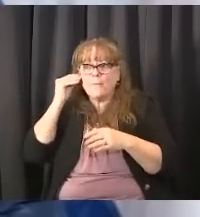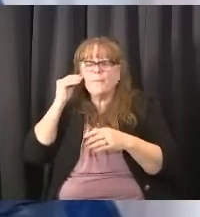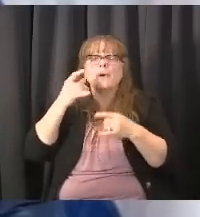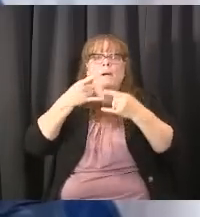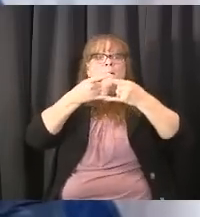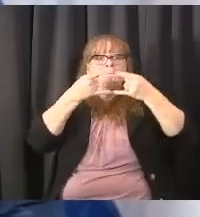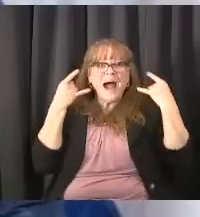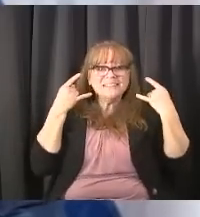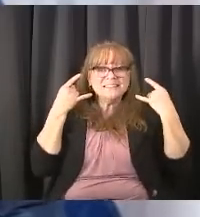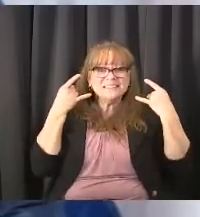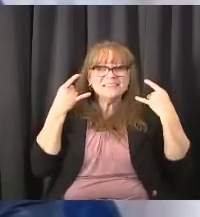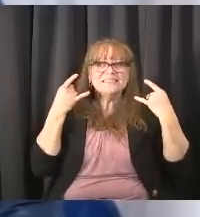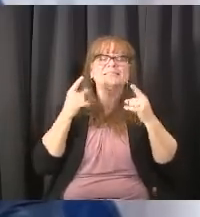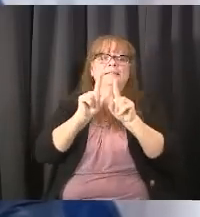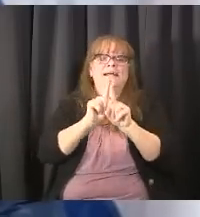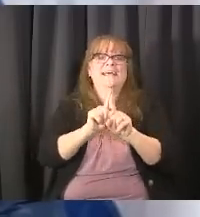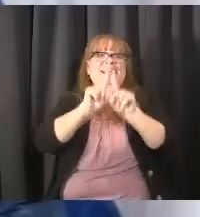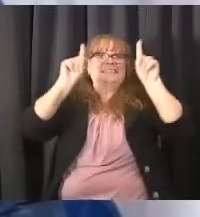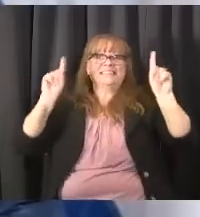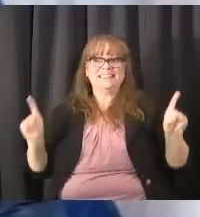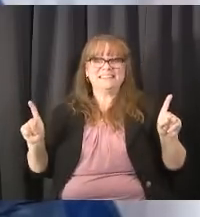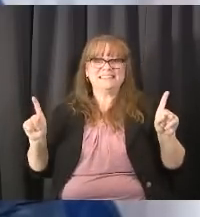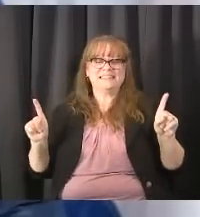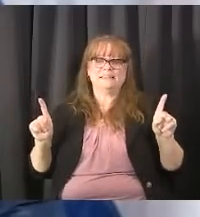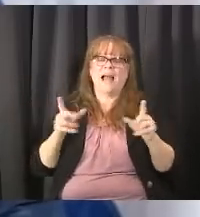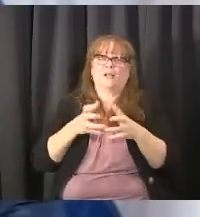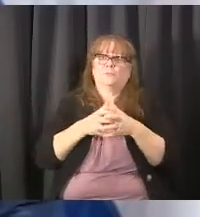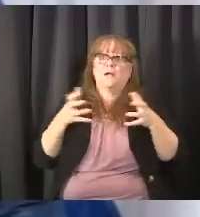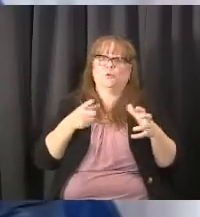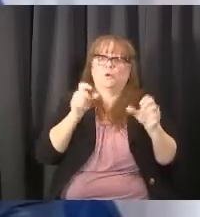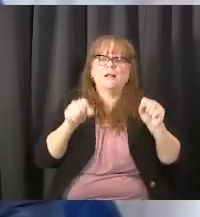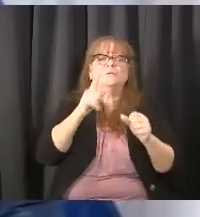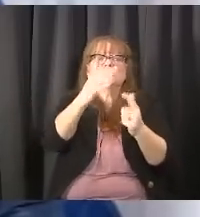possible. Thank you to our provider partners, and thank you to everybody for staying safe.